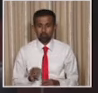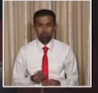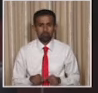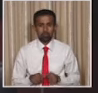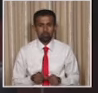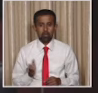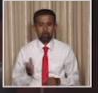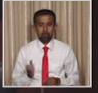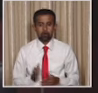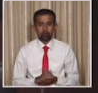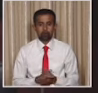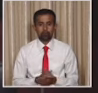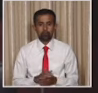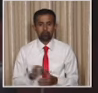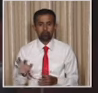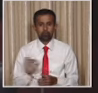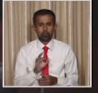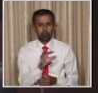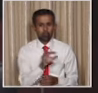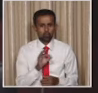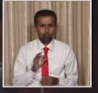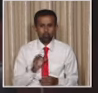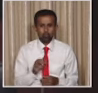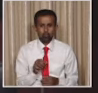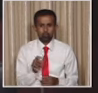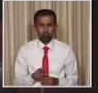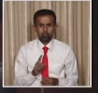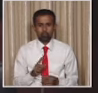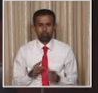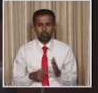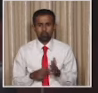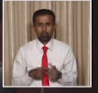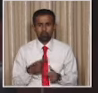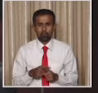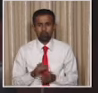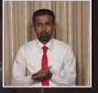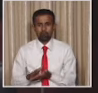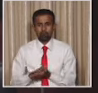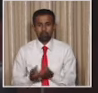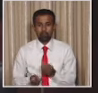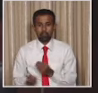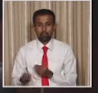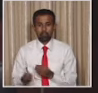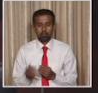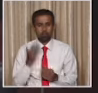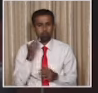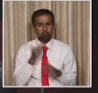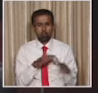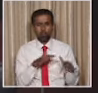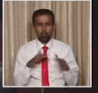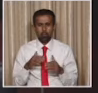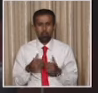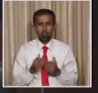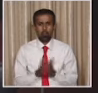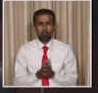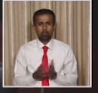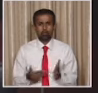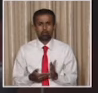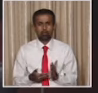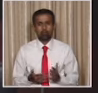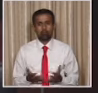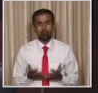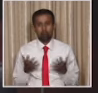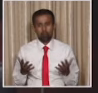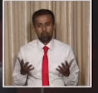selected parties, but the pressure is being put on the public of this country. I understand that even casino taxes haven't